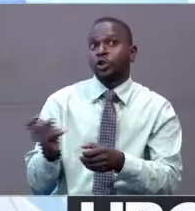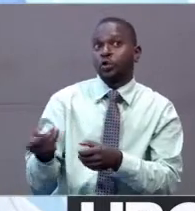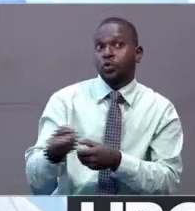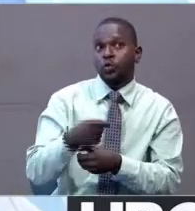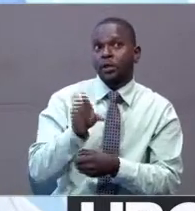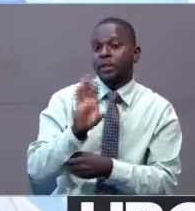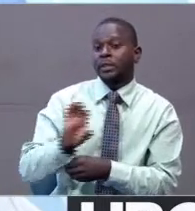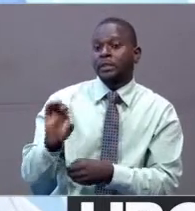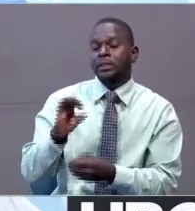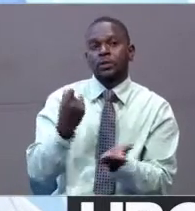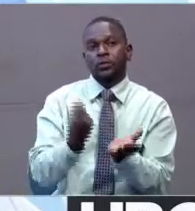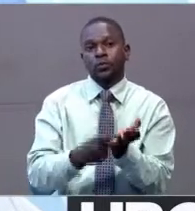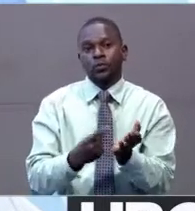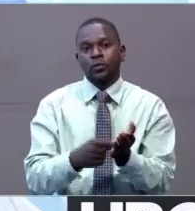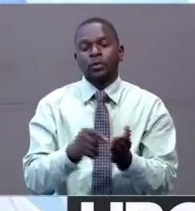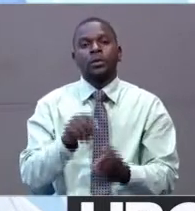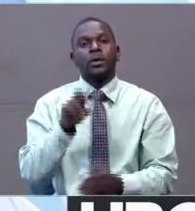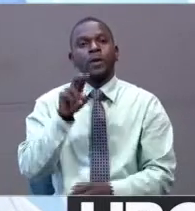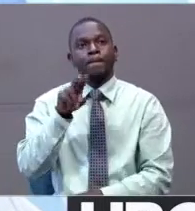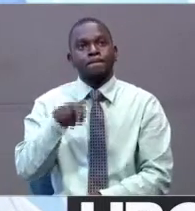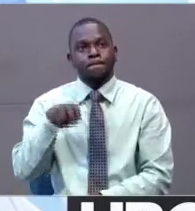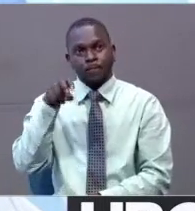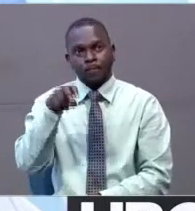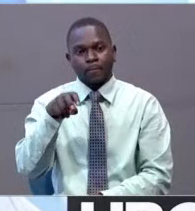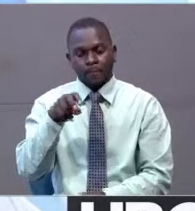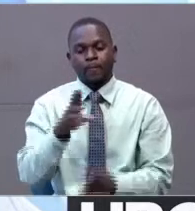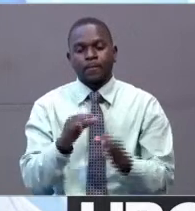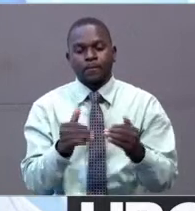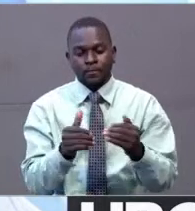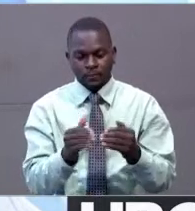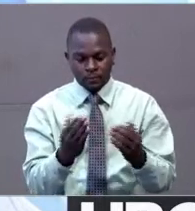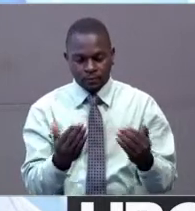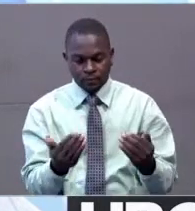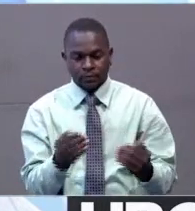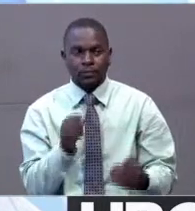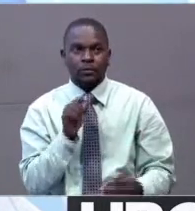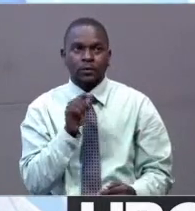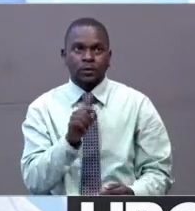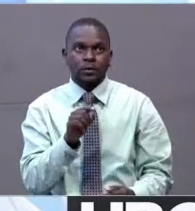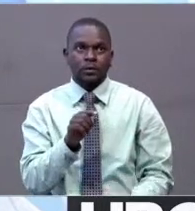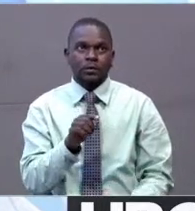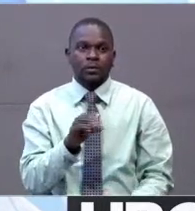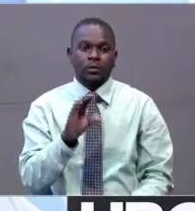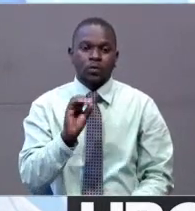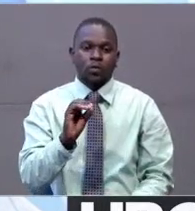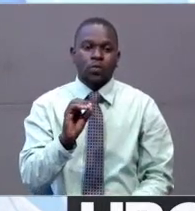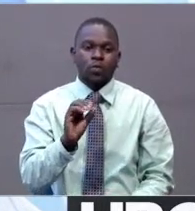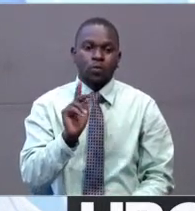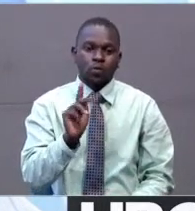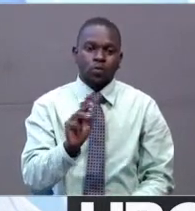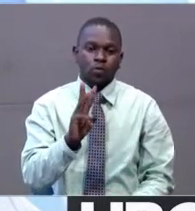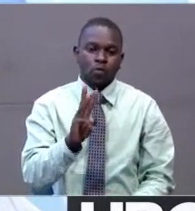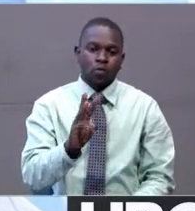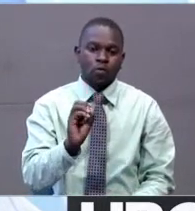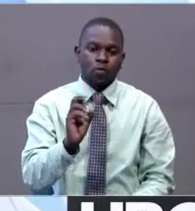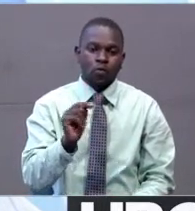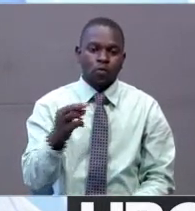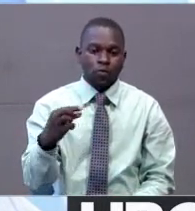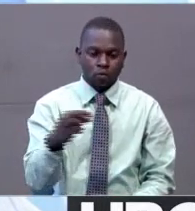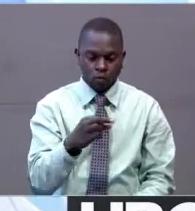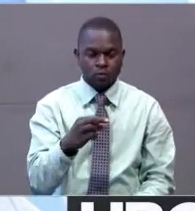Eastern Uganda. The Pope blessed the Gulu City Mayor Alfred Okwonga and the